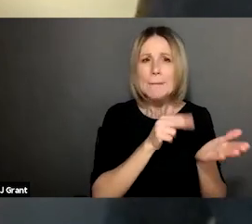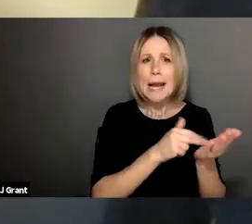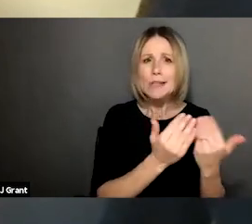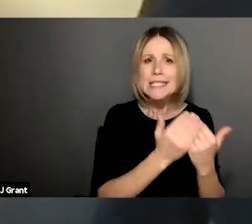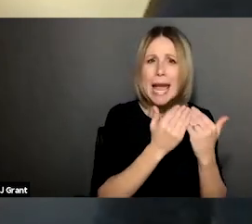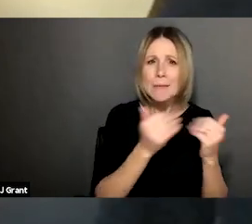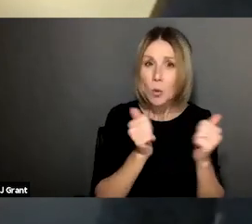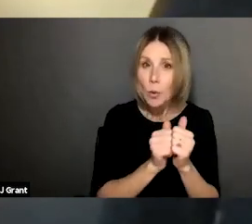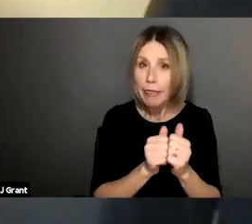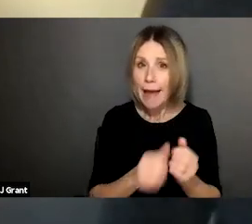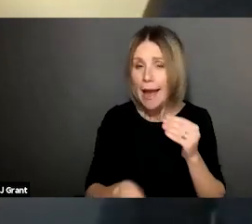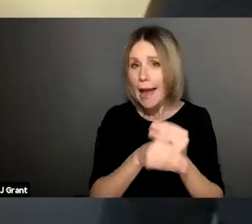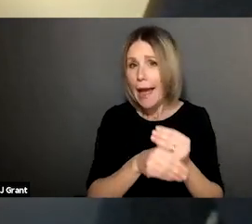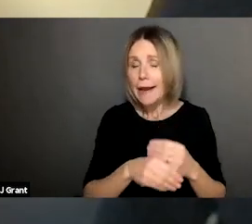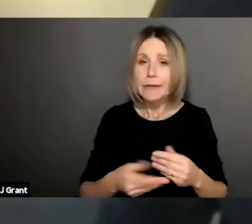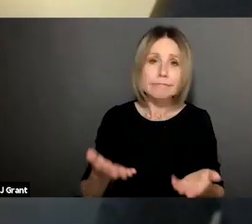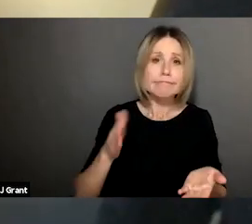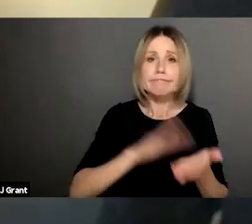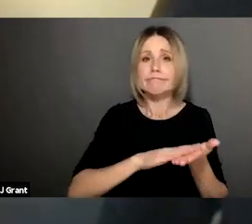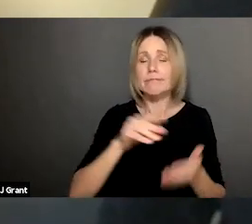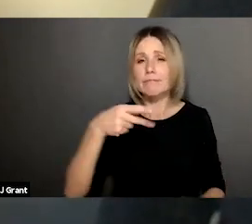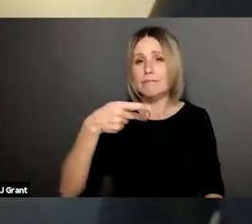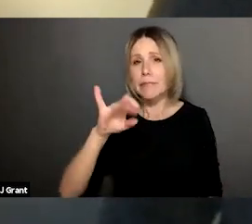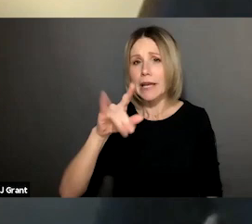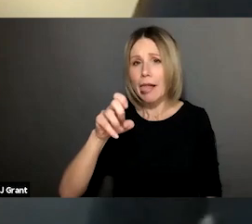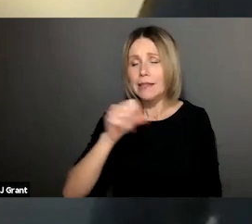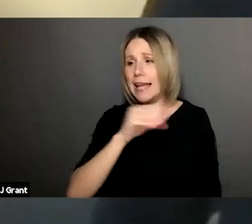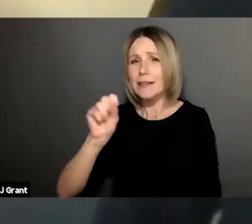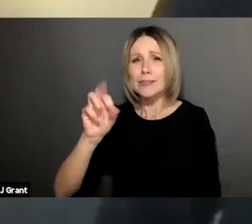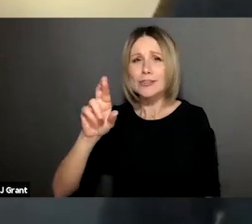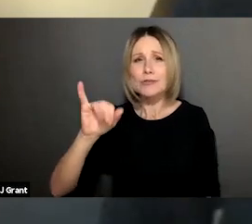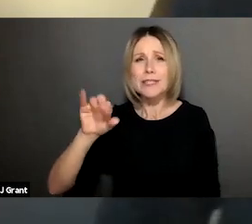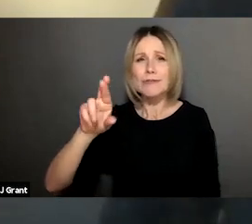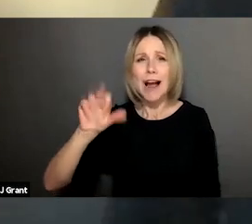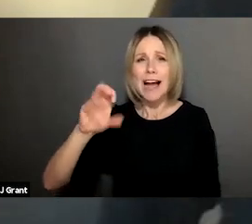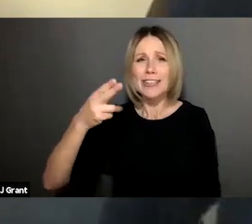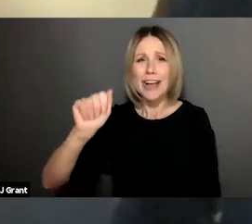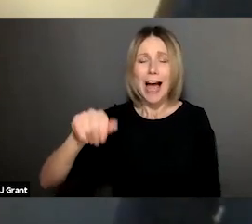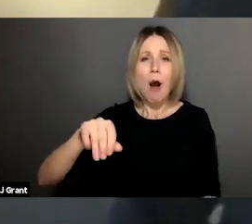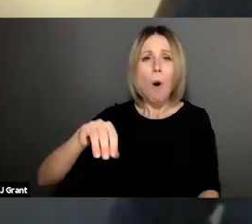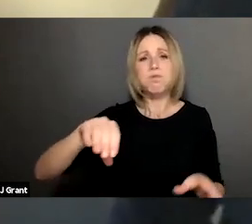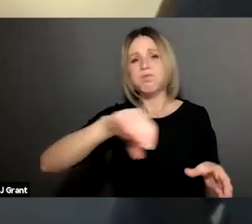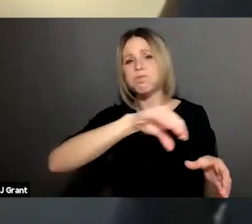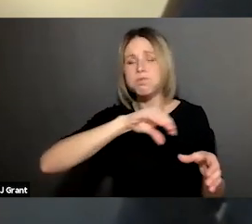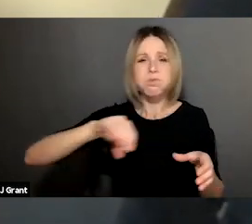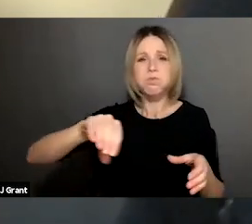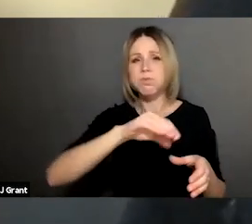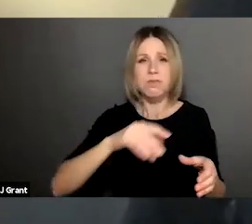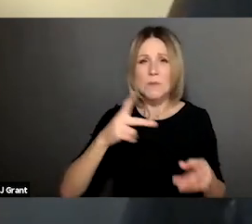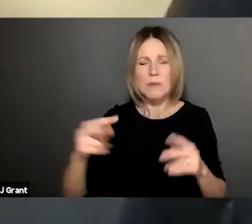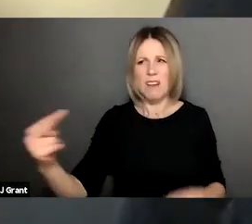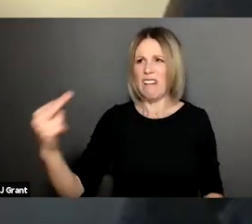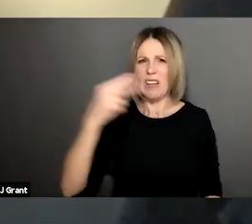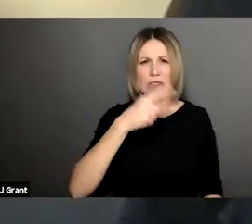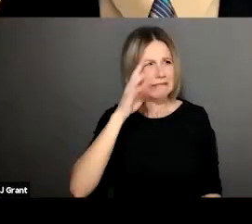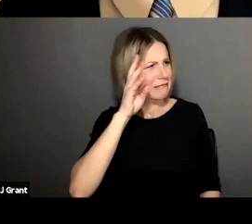at me like I'm crazy for suggesting they make that. And then they make it and eat it. And they think, okay, I can build